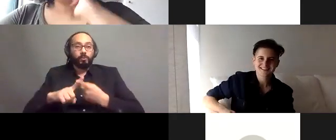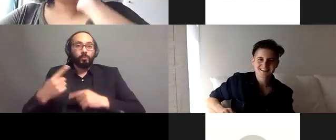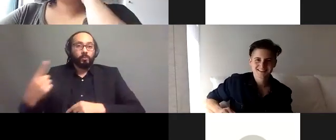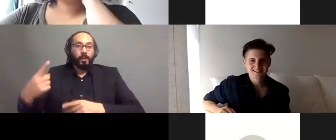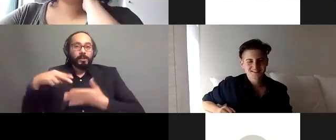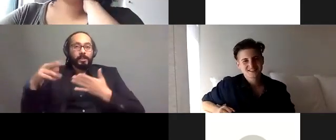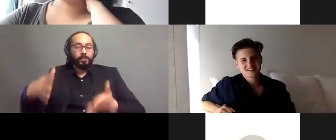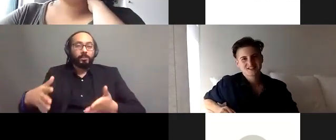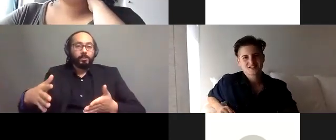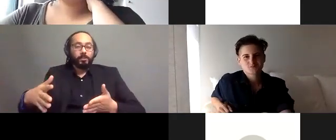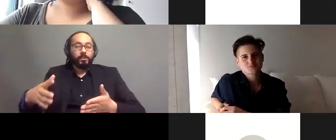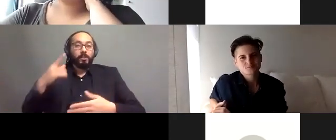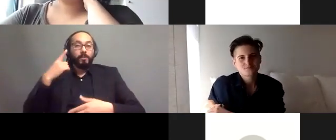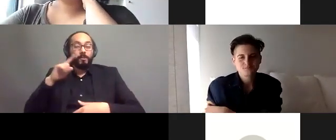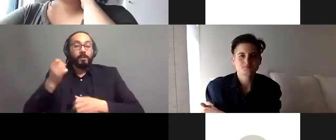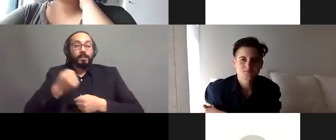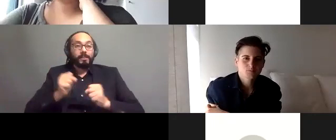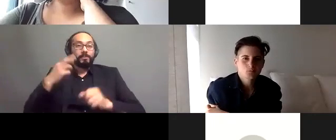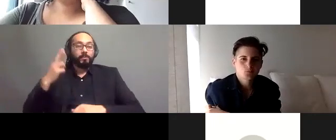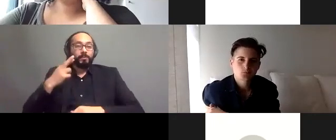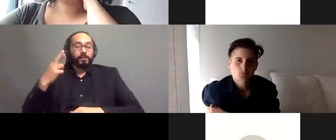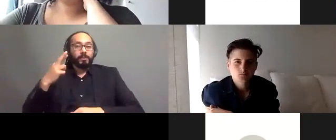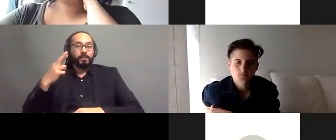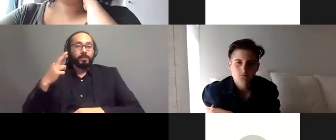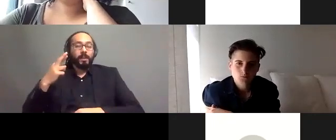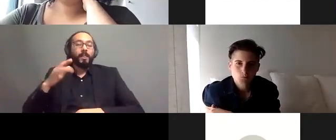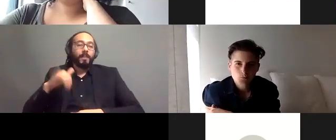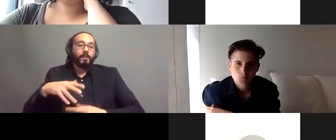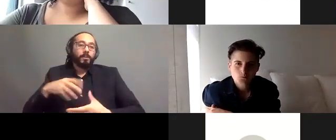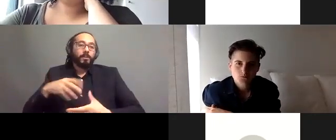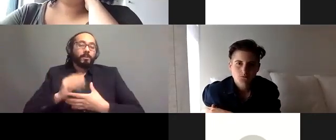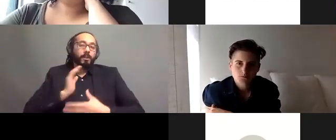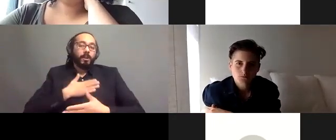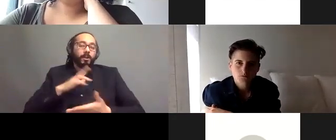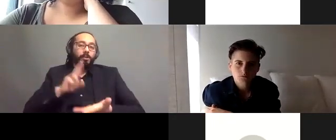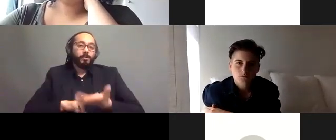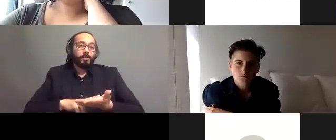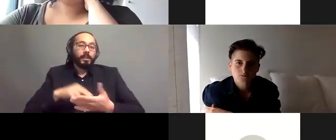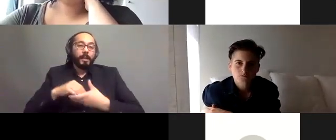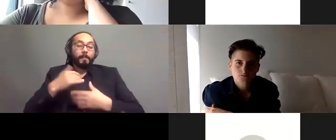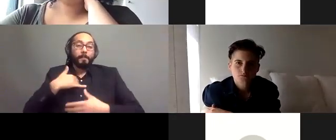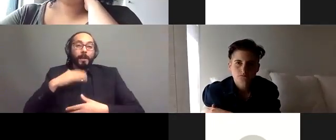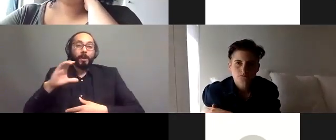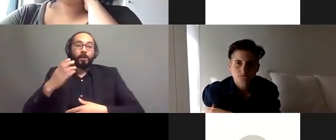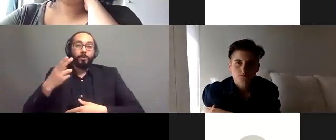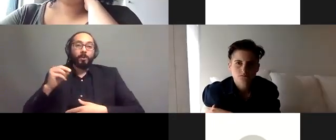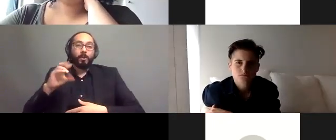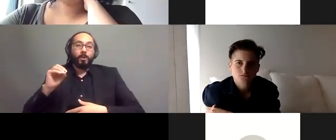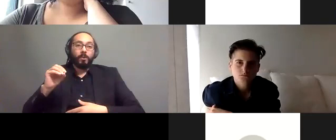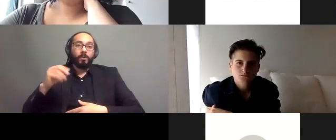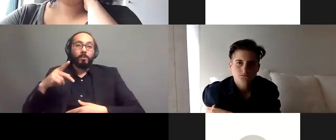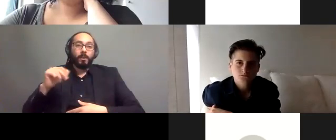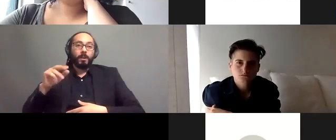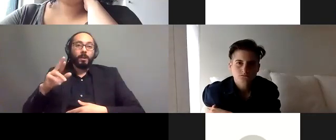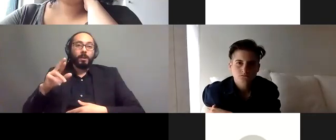And just for safety reasons, I totally, as part of our contracts, is in my choreographic practice, if I'm hiring dancers or if I'm performing myself,